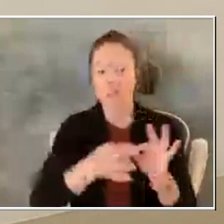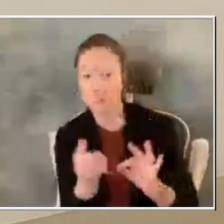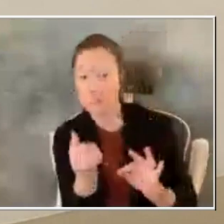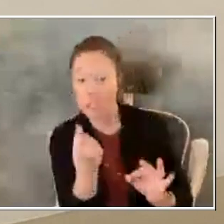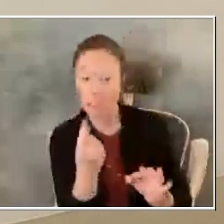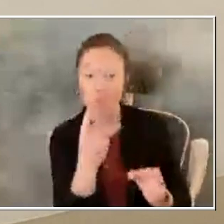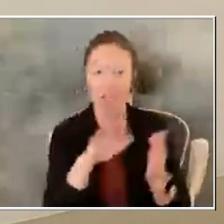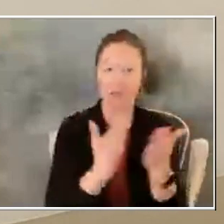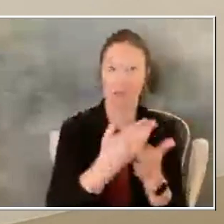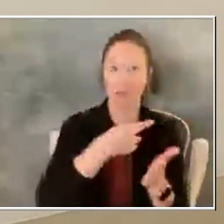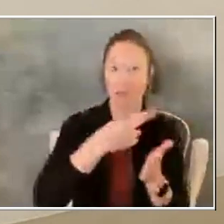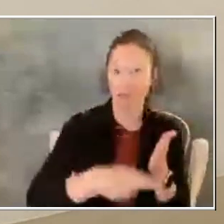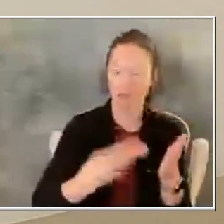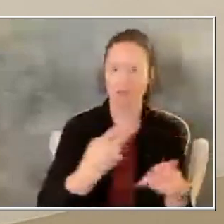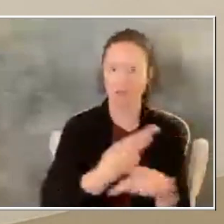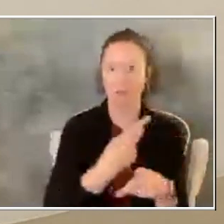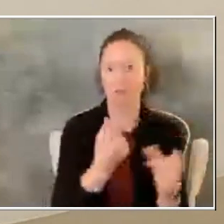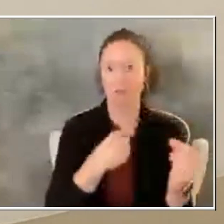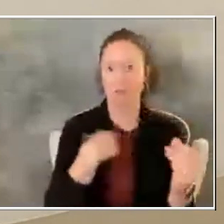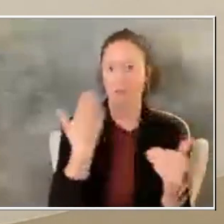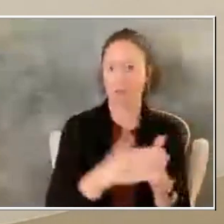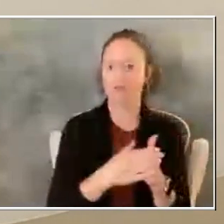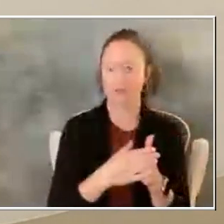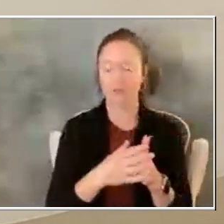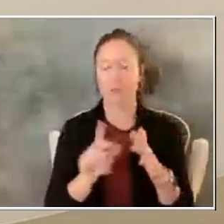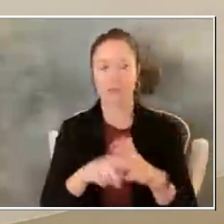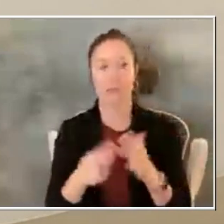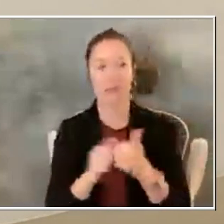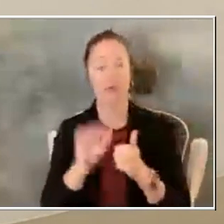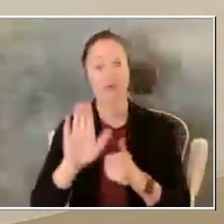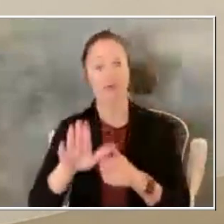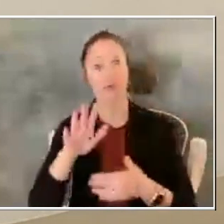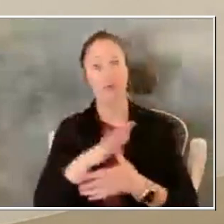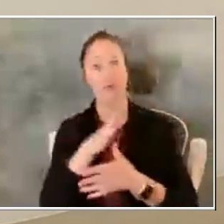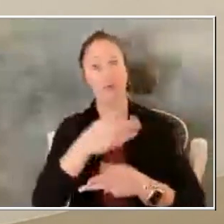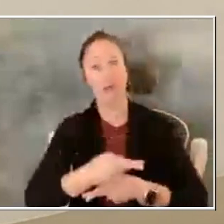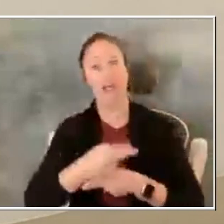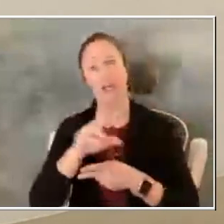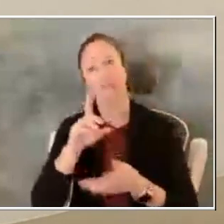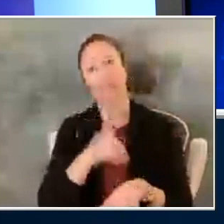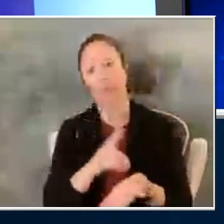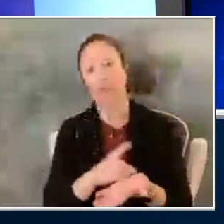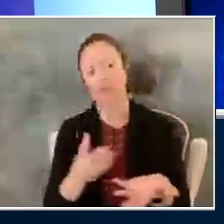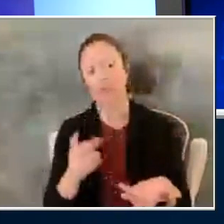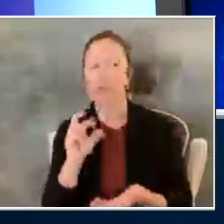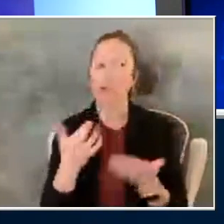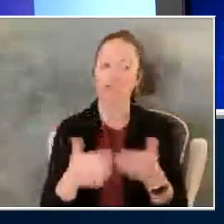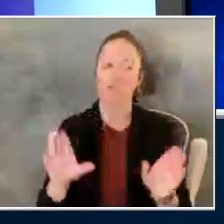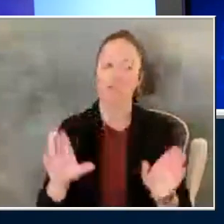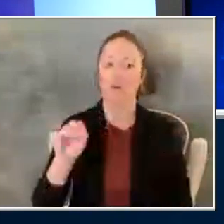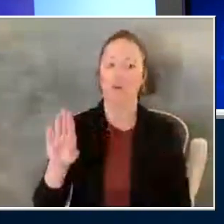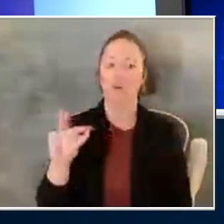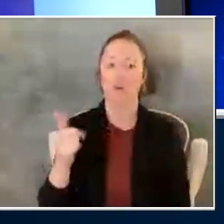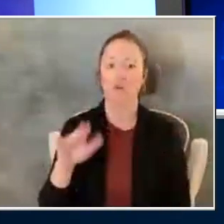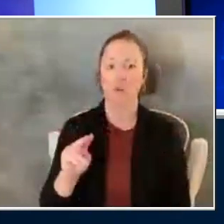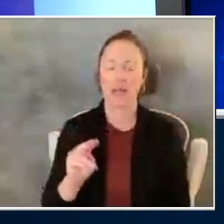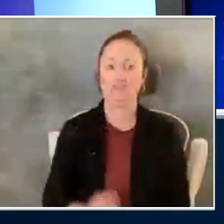recommendations for next steps. So like I said, I would start with your primary care doctor or your general OBGYN. All right, Dr. Meister, let's stick with